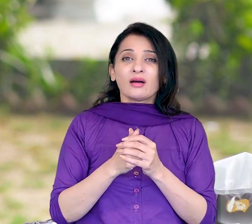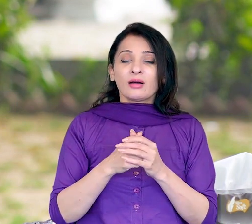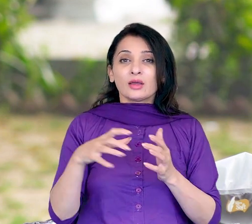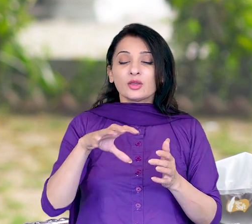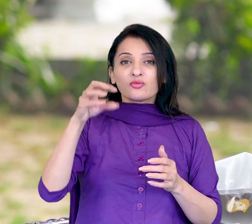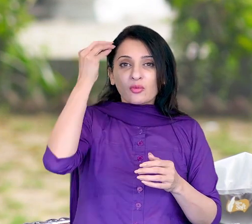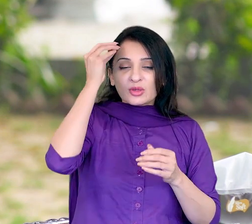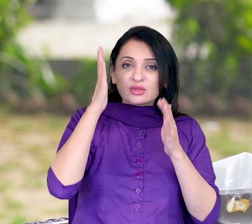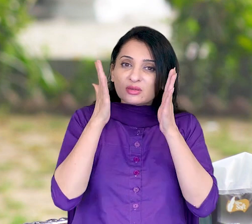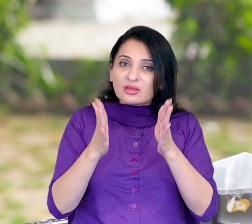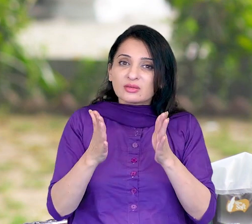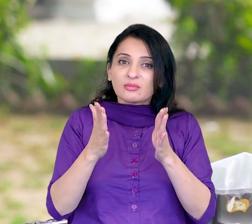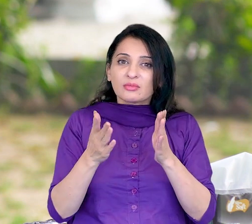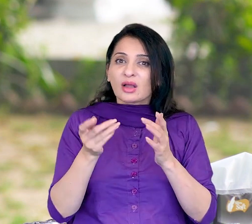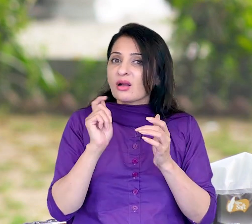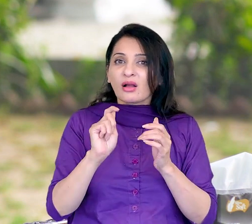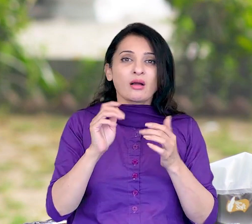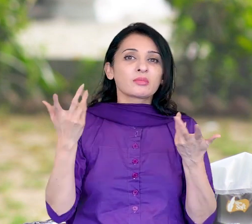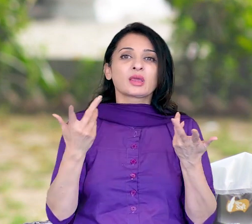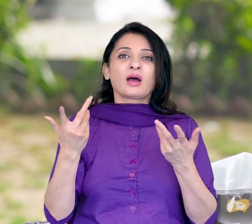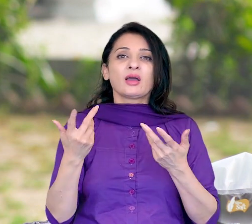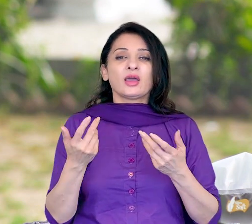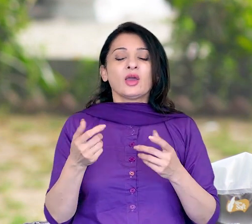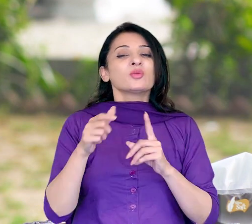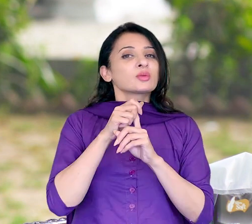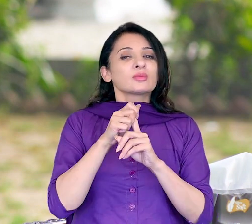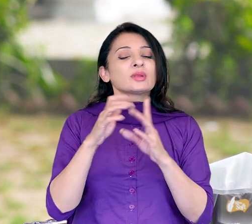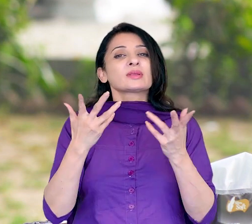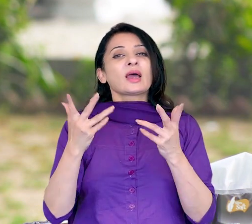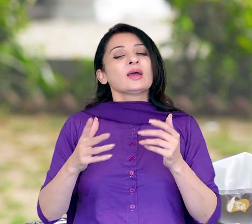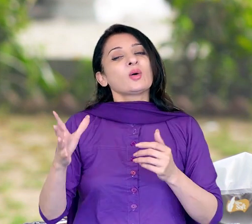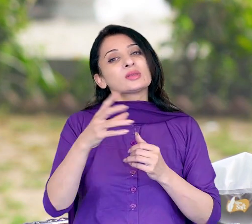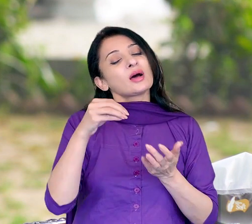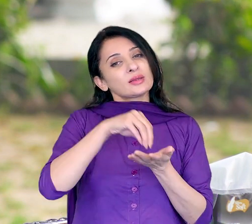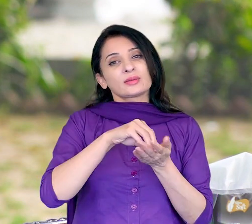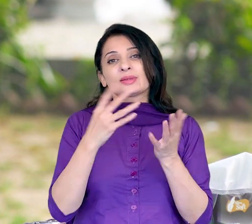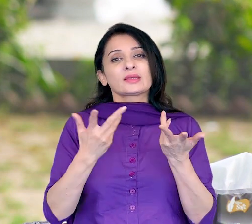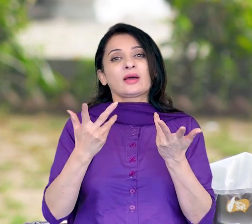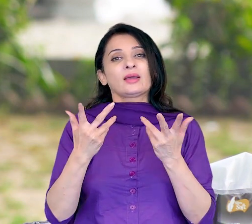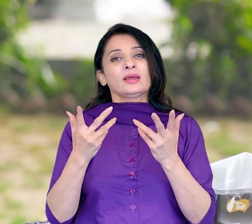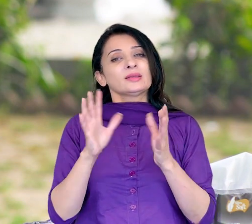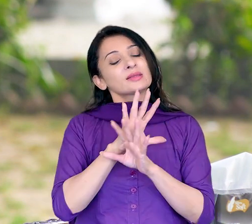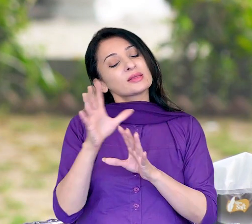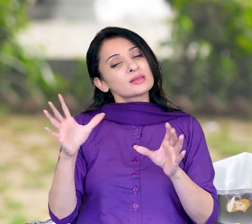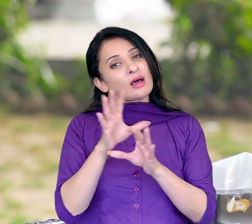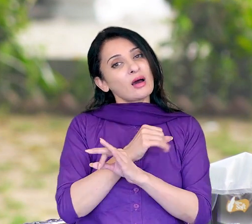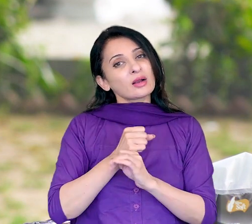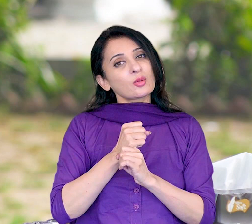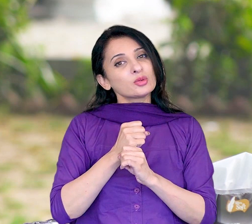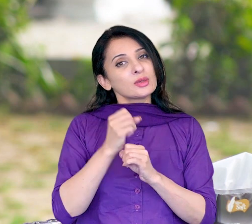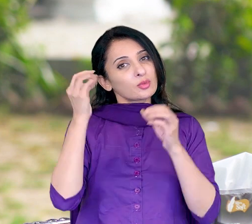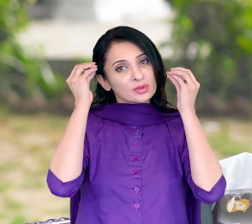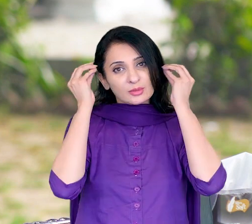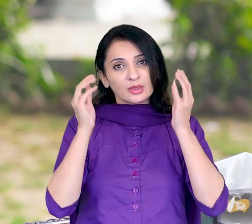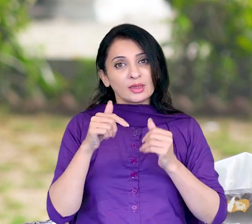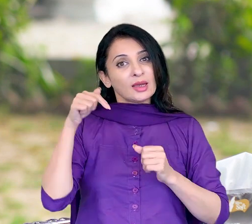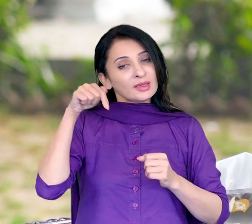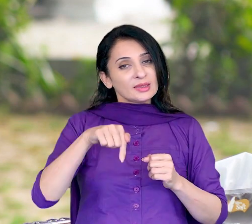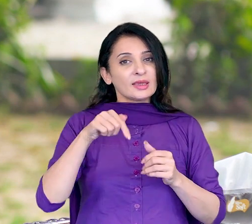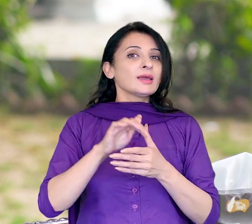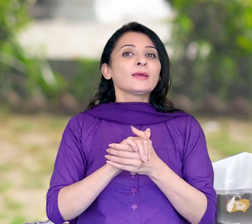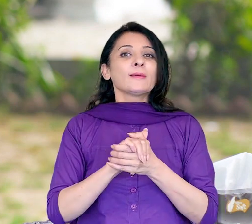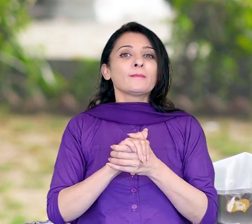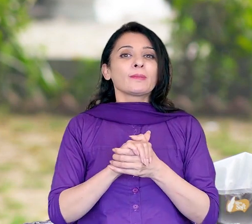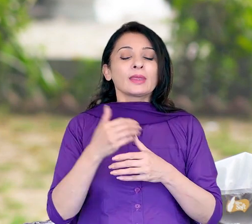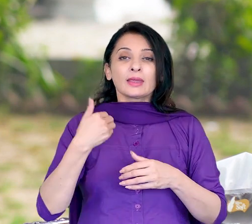of information system, how important it is, and what are the benefits that we can reap out of it. It's not the